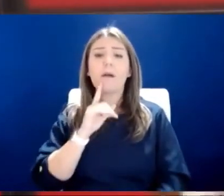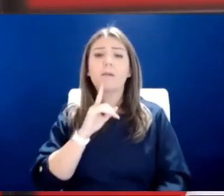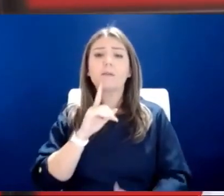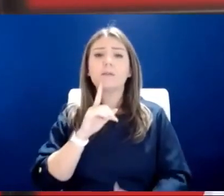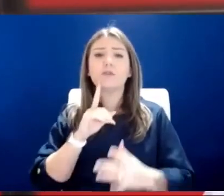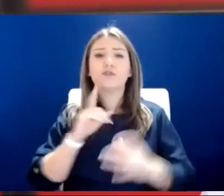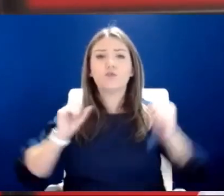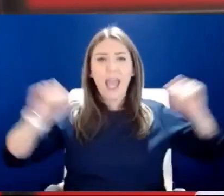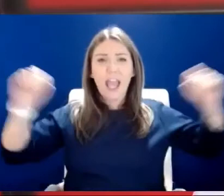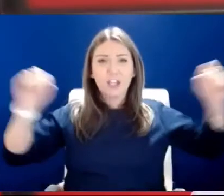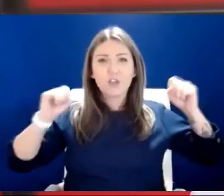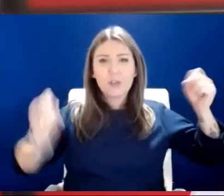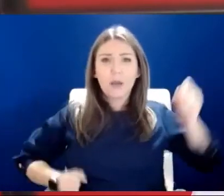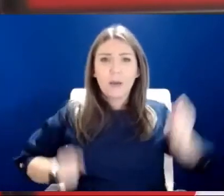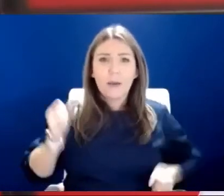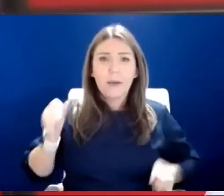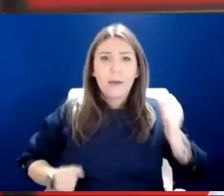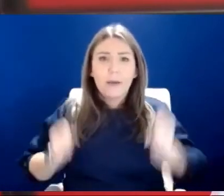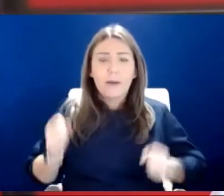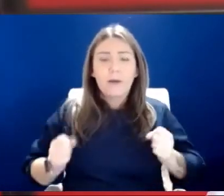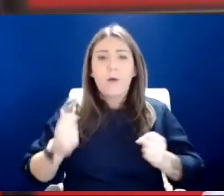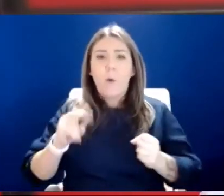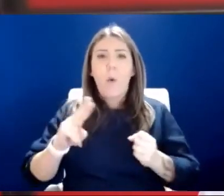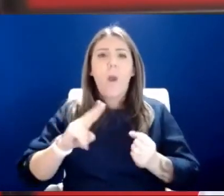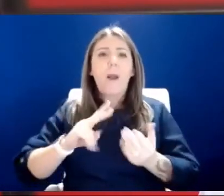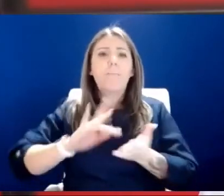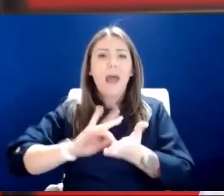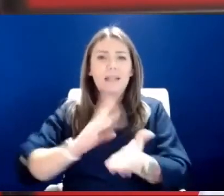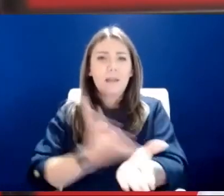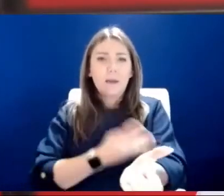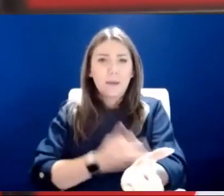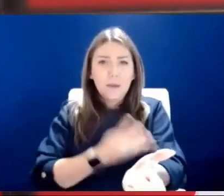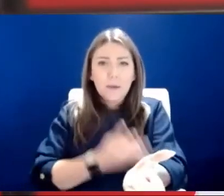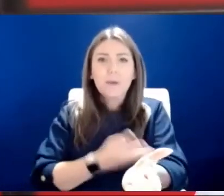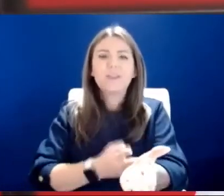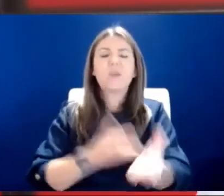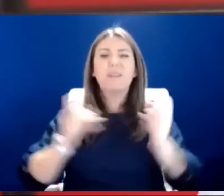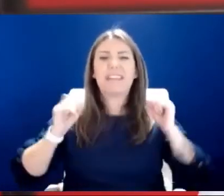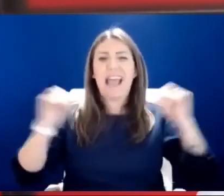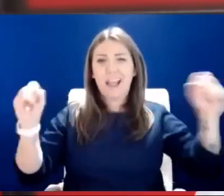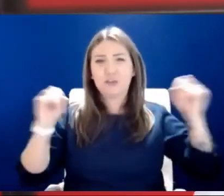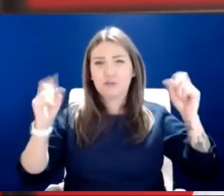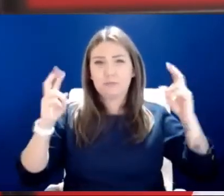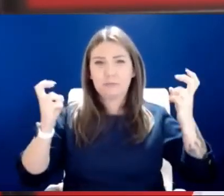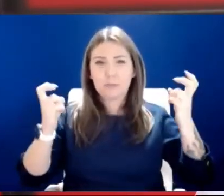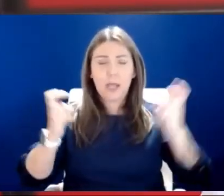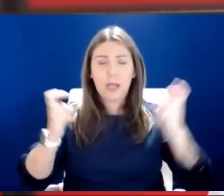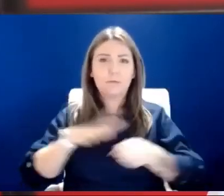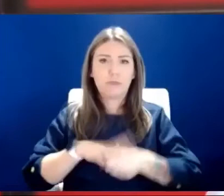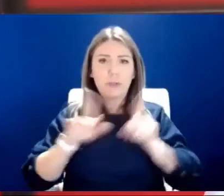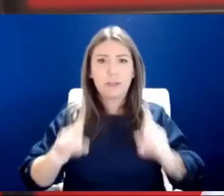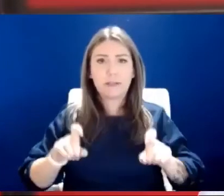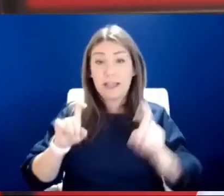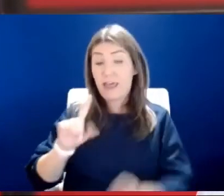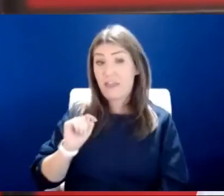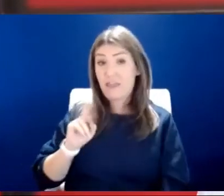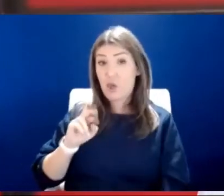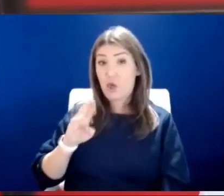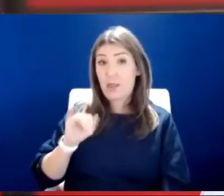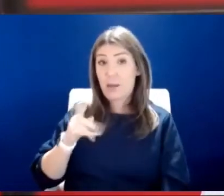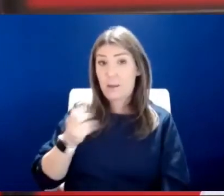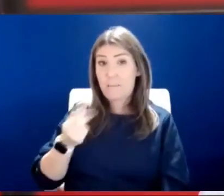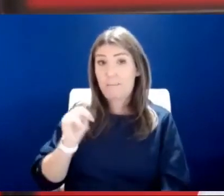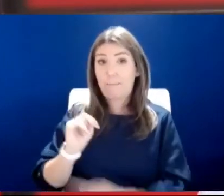heart rate up with the medication dobutamine. So exercise stress test. We have a thallium or a nuclear stress